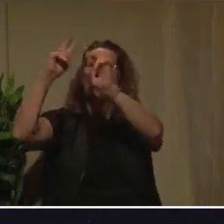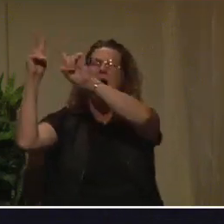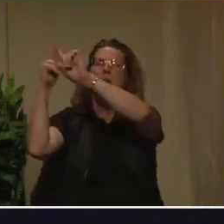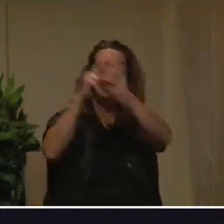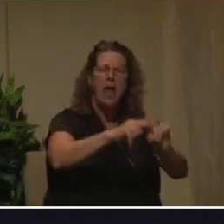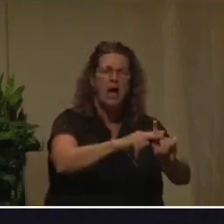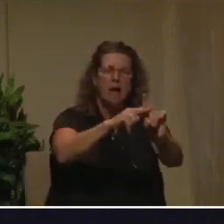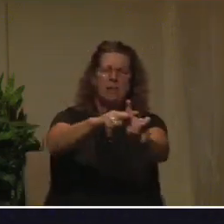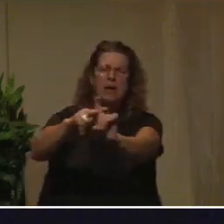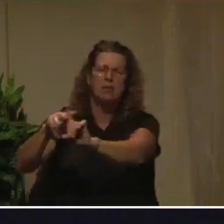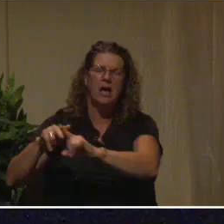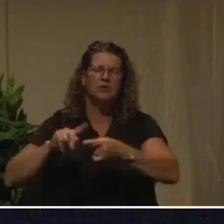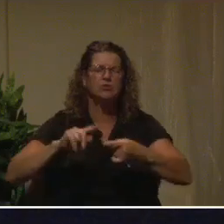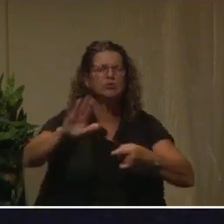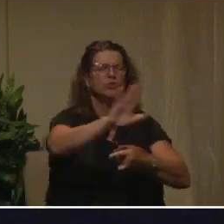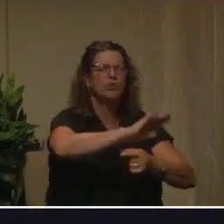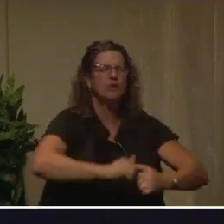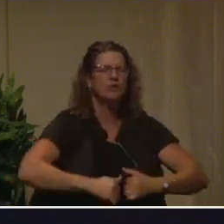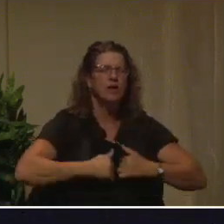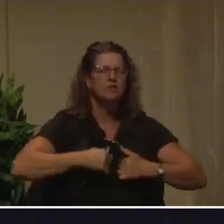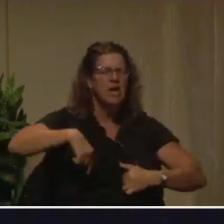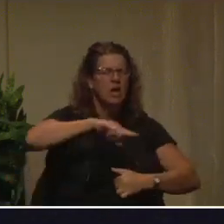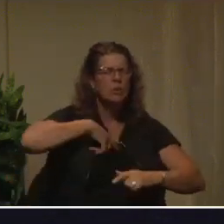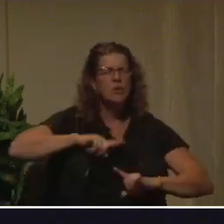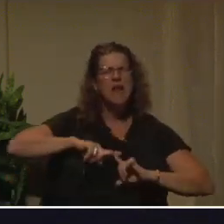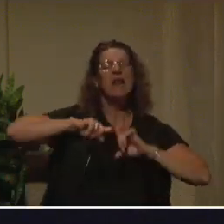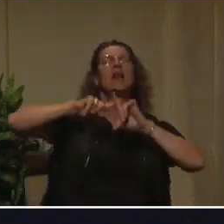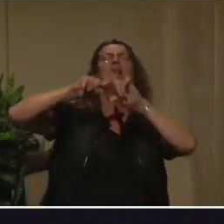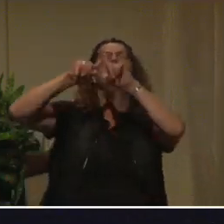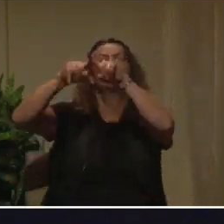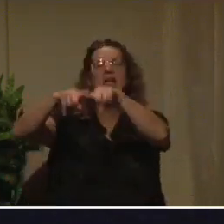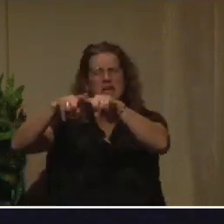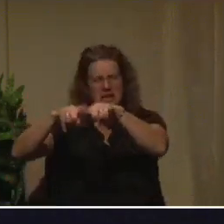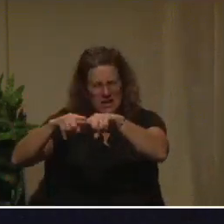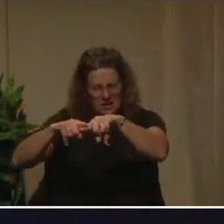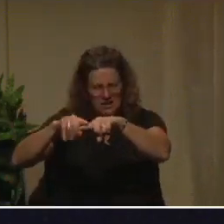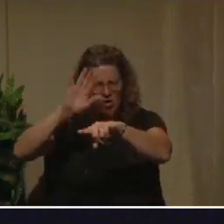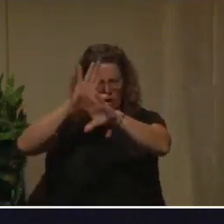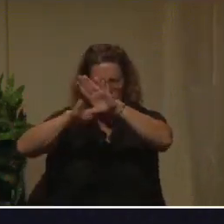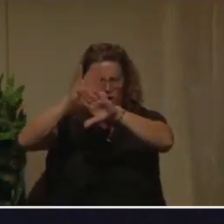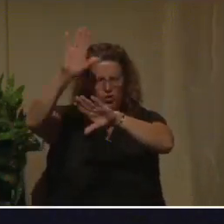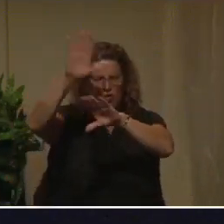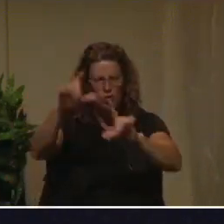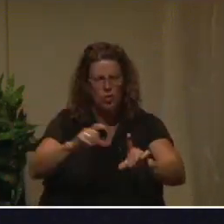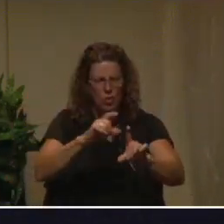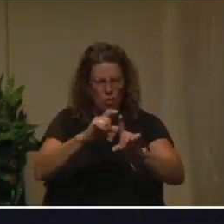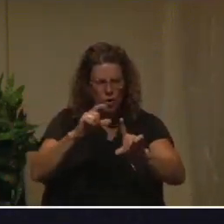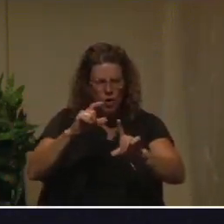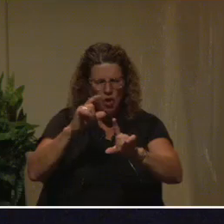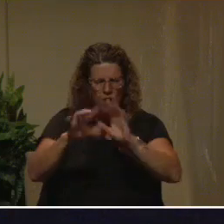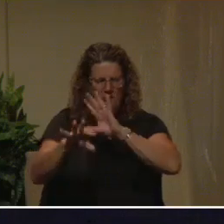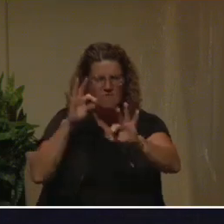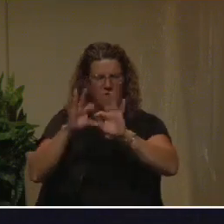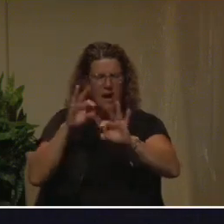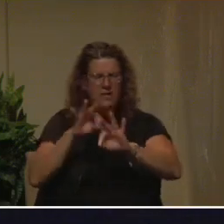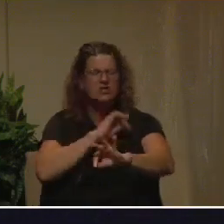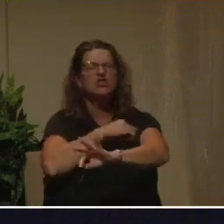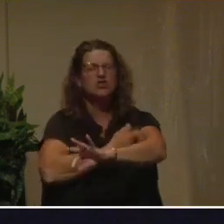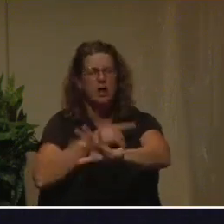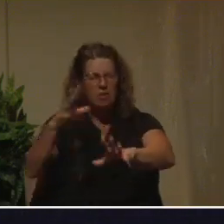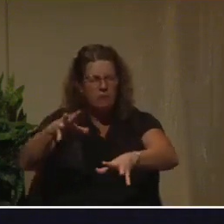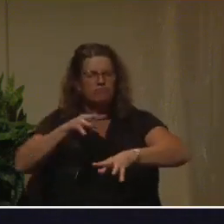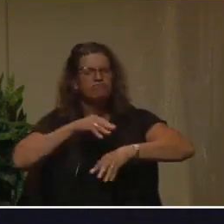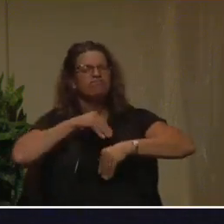lean on what you have said in your word and find strength for what we are dealing